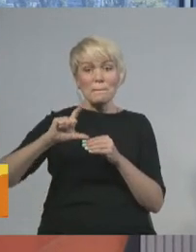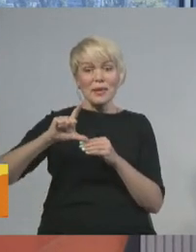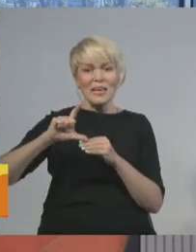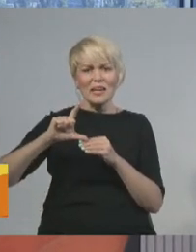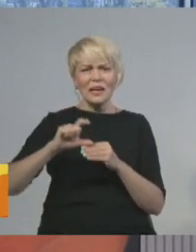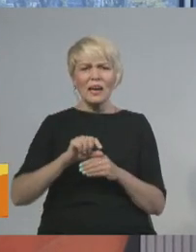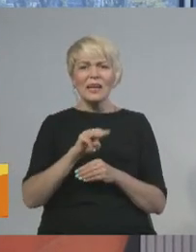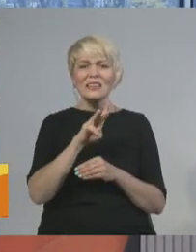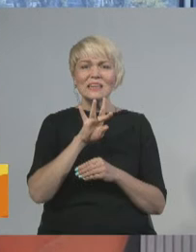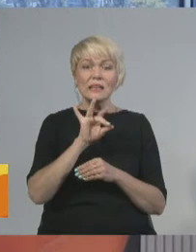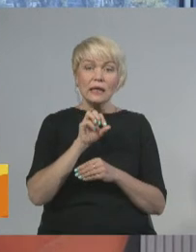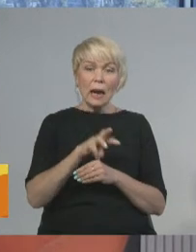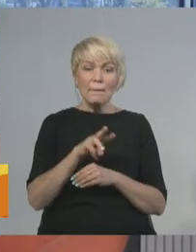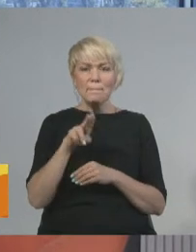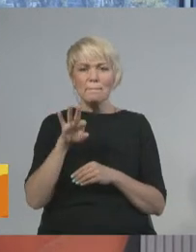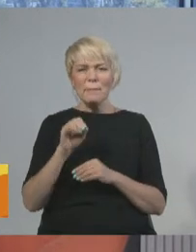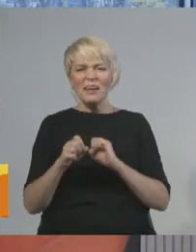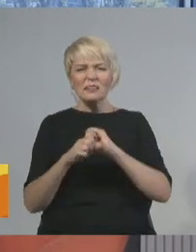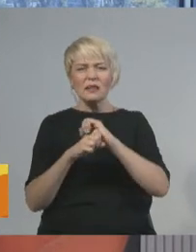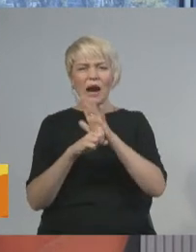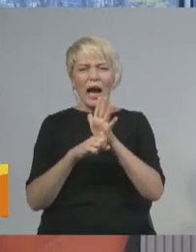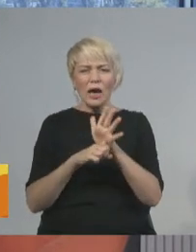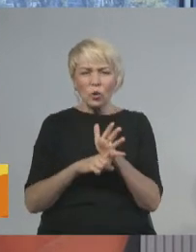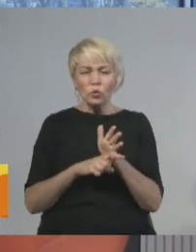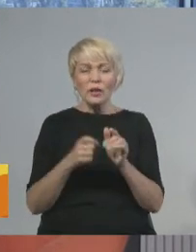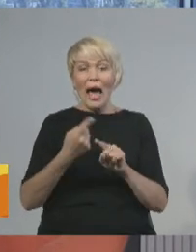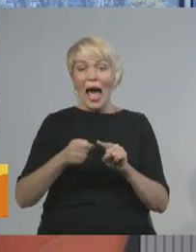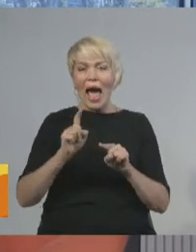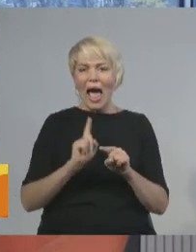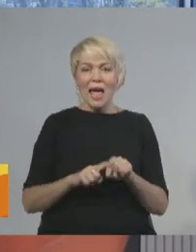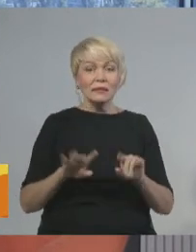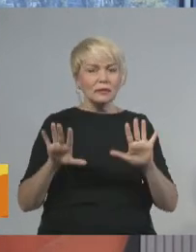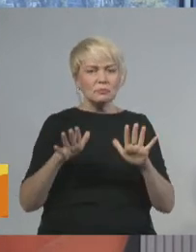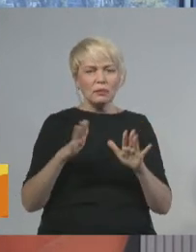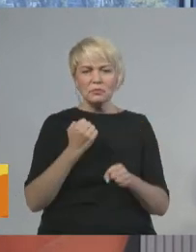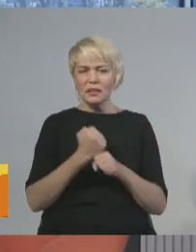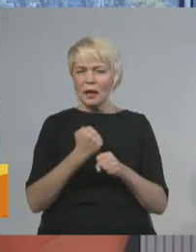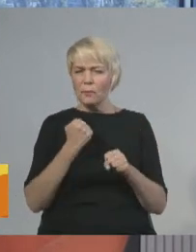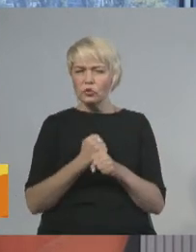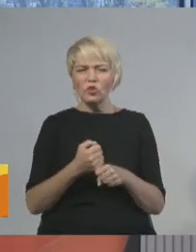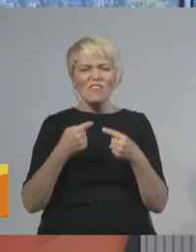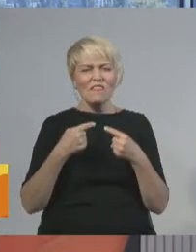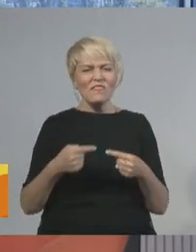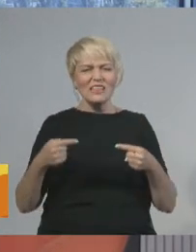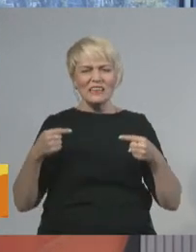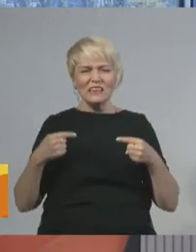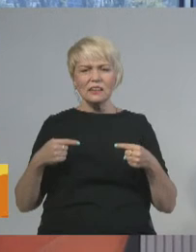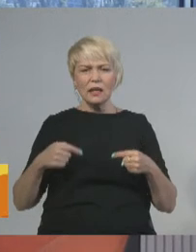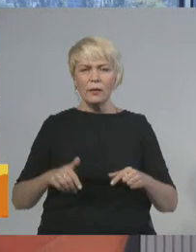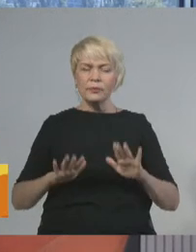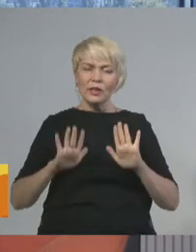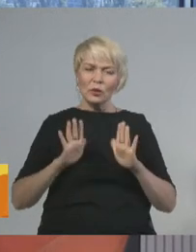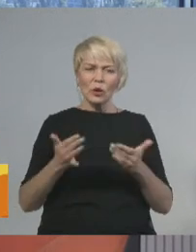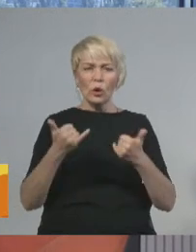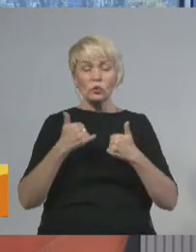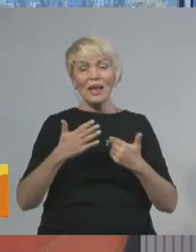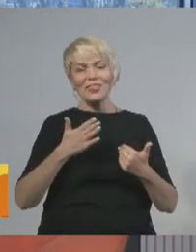at the peak it was of this process it was trump pump